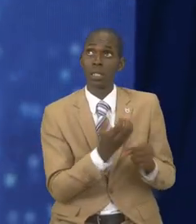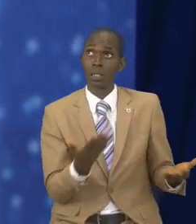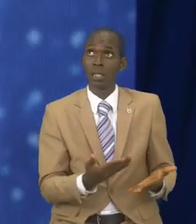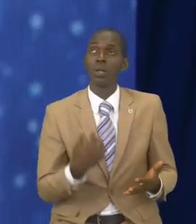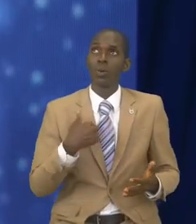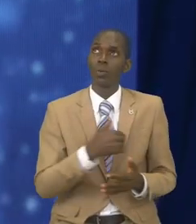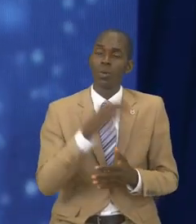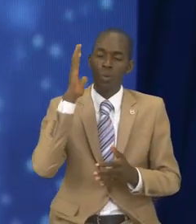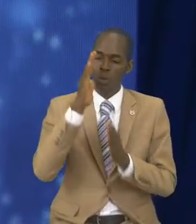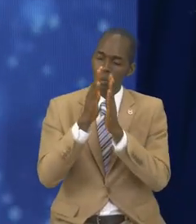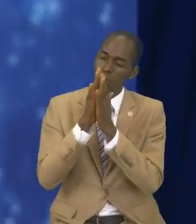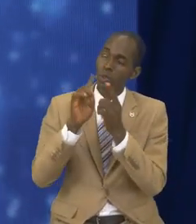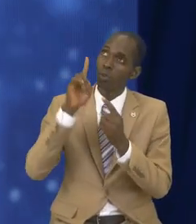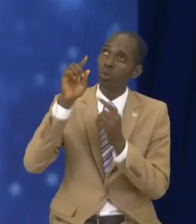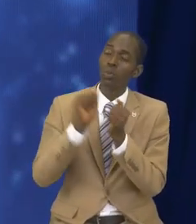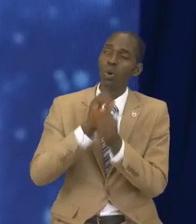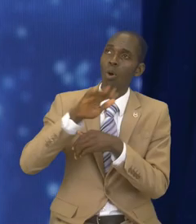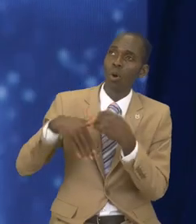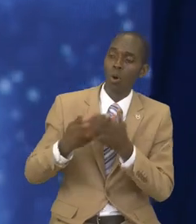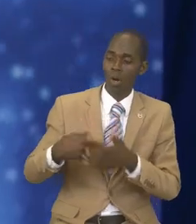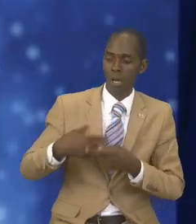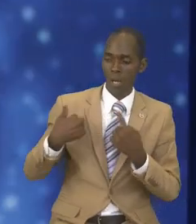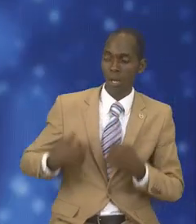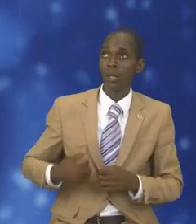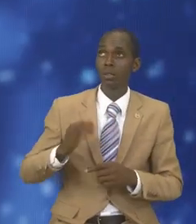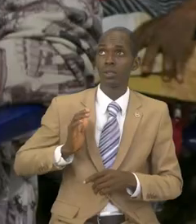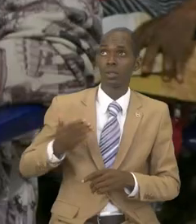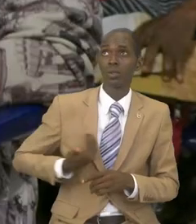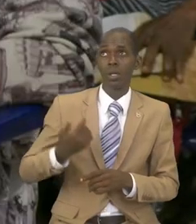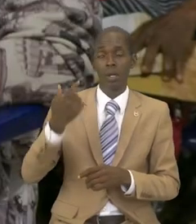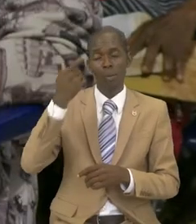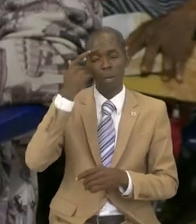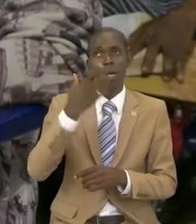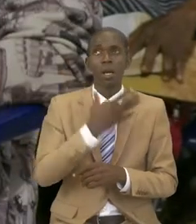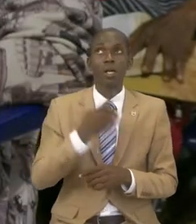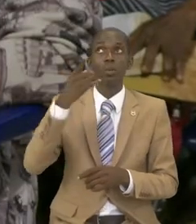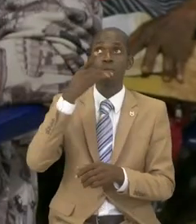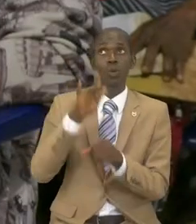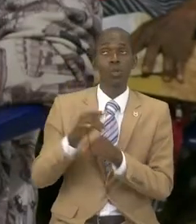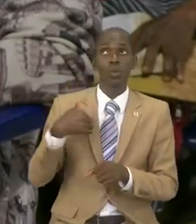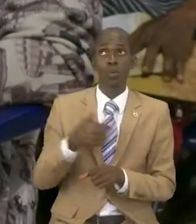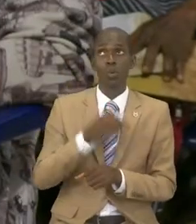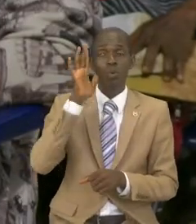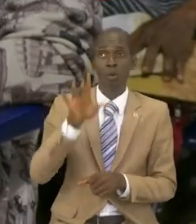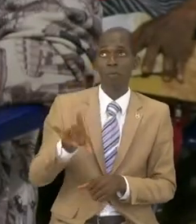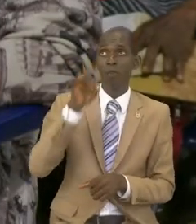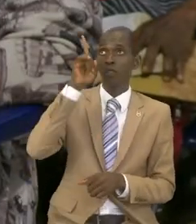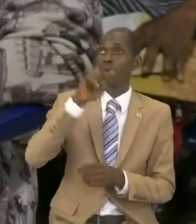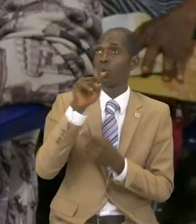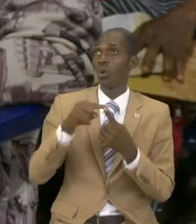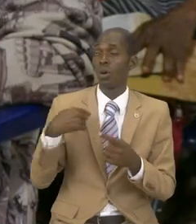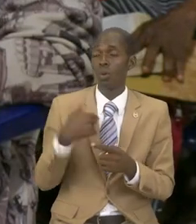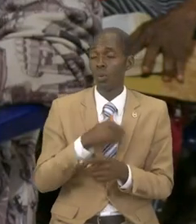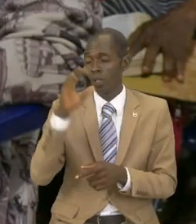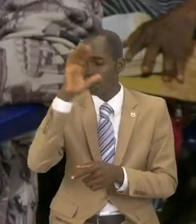with all our heart, with all our soul, with all our mind. And then you said we'll find you when we search for you with